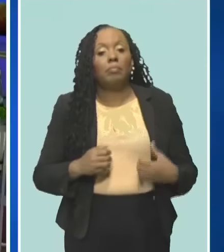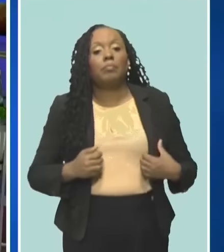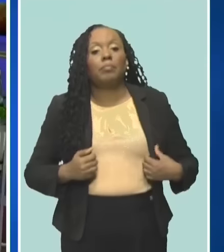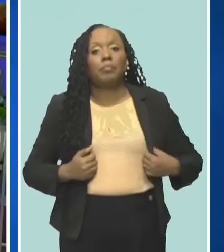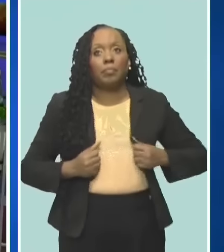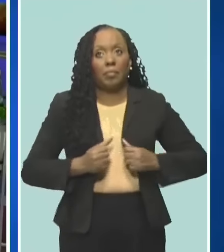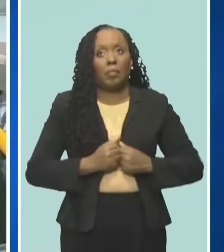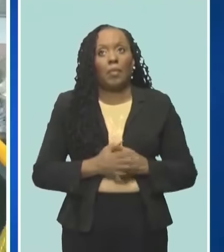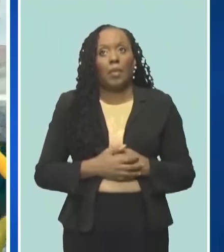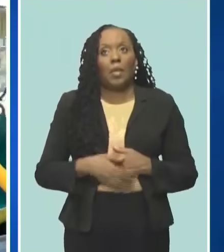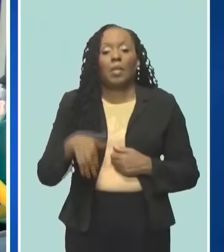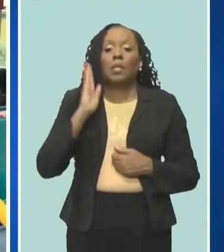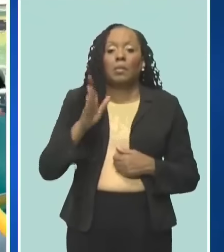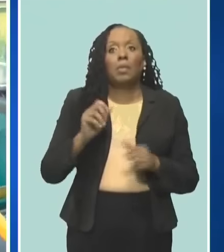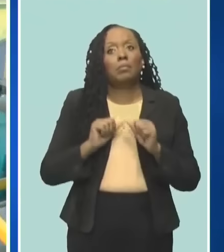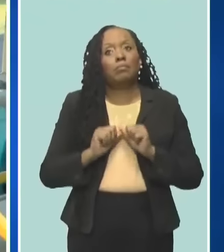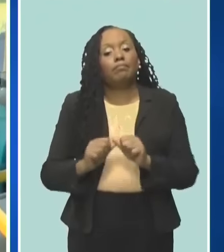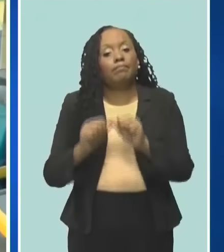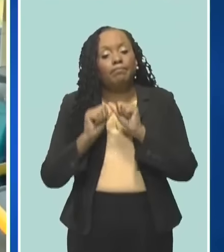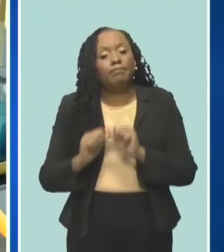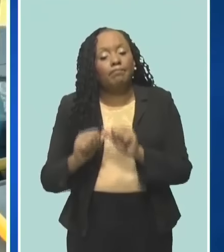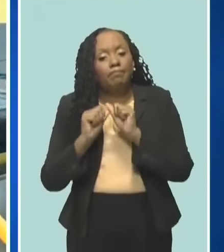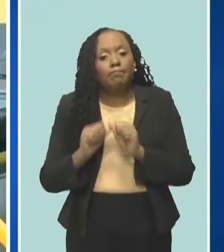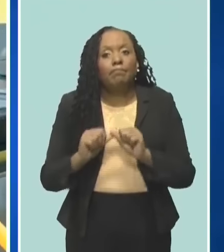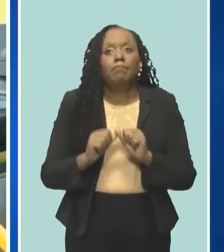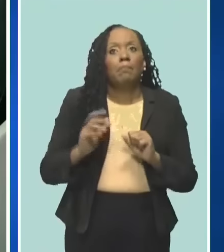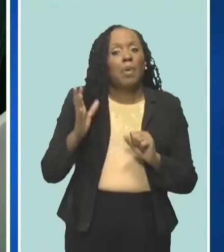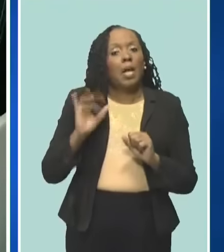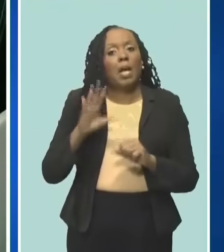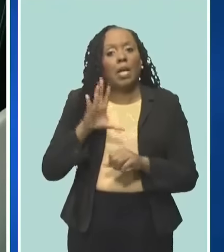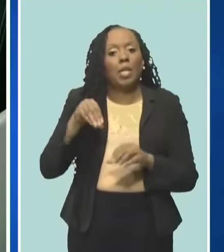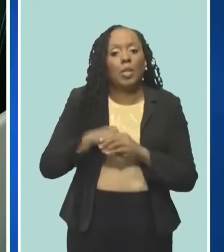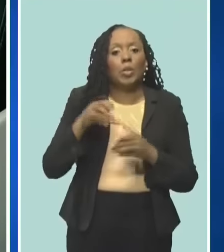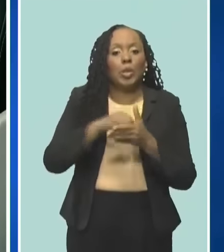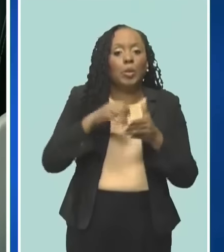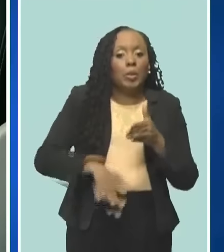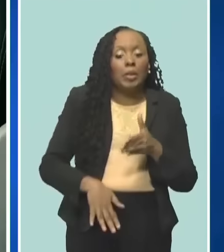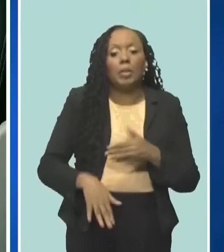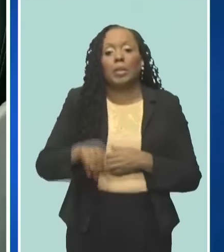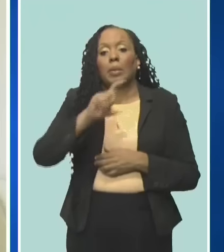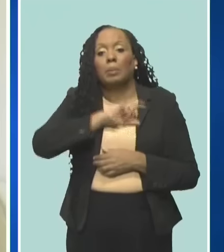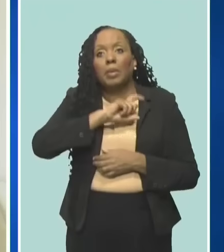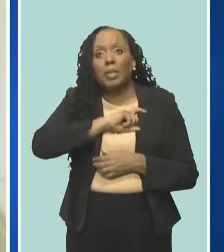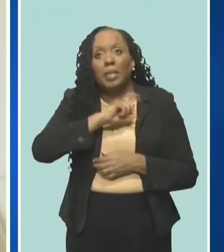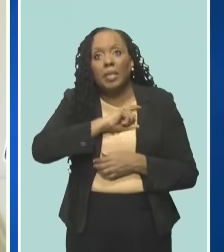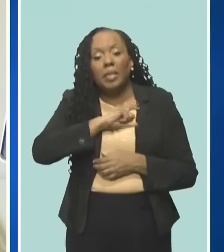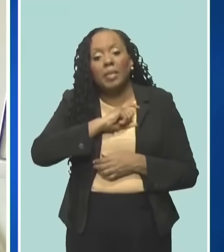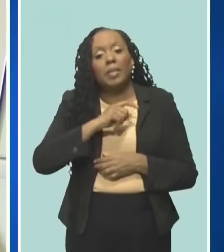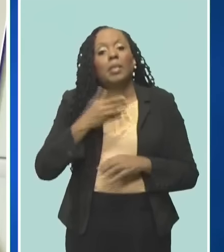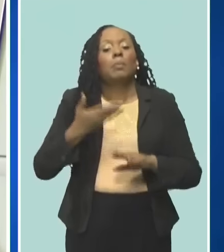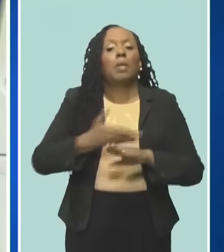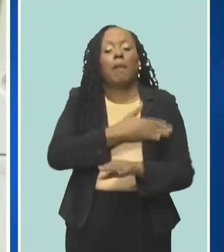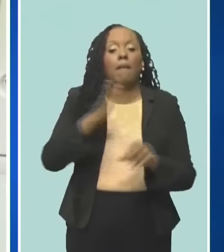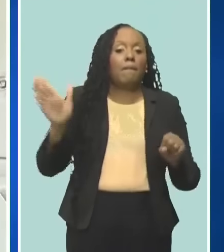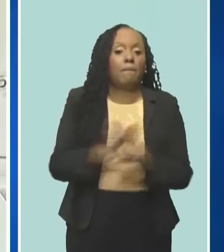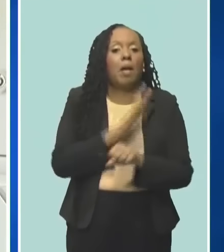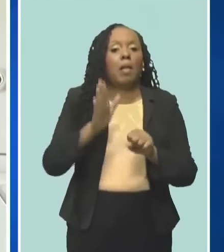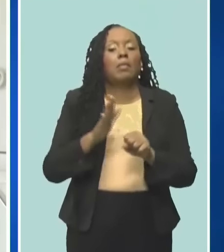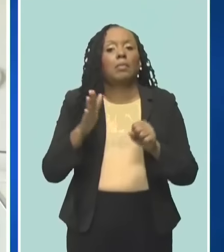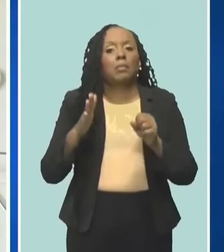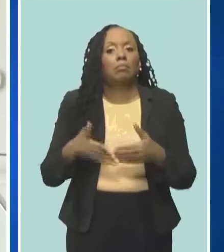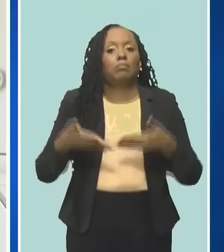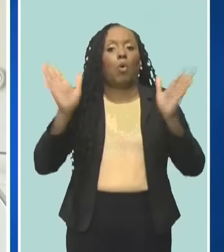says they will continue with the concessionary ridership category, which includes students and police officers, before the service is rolled out to the public by